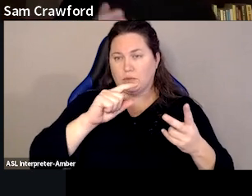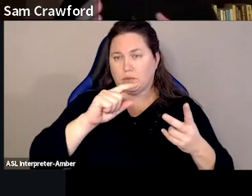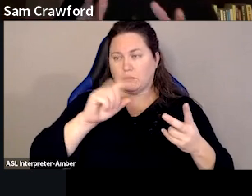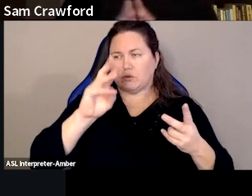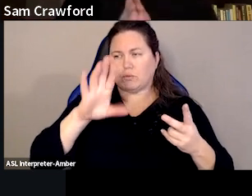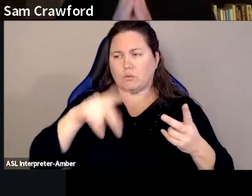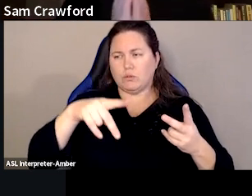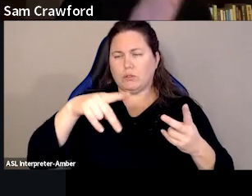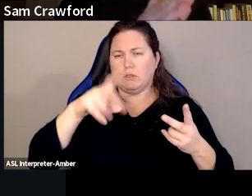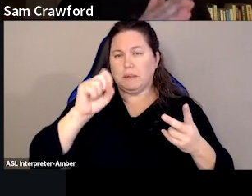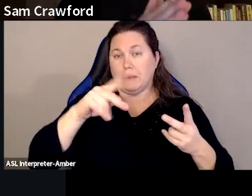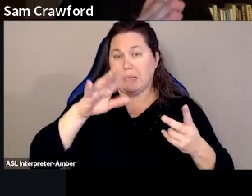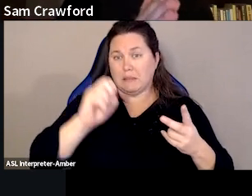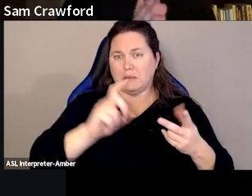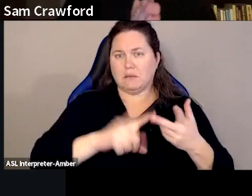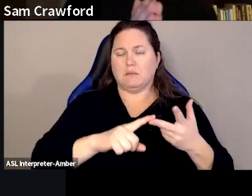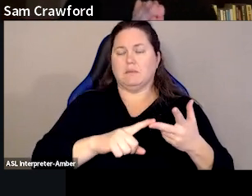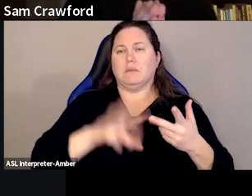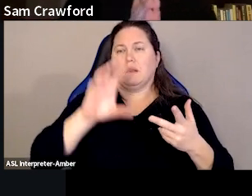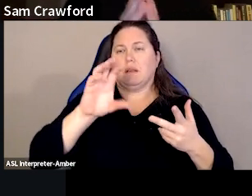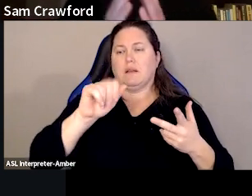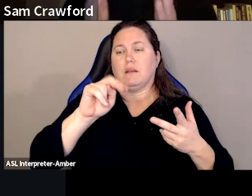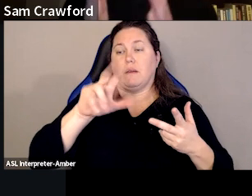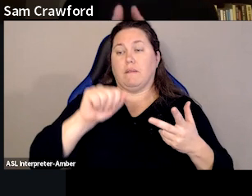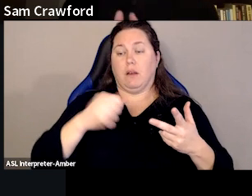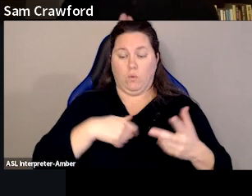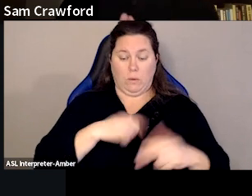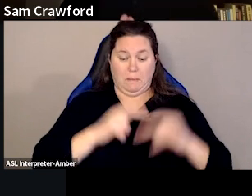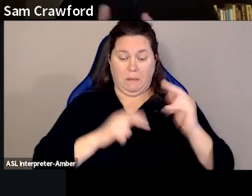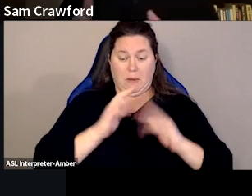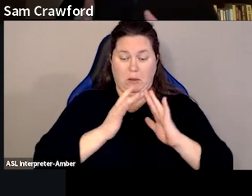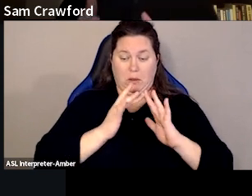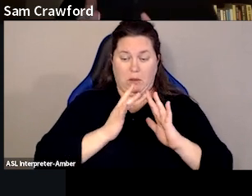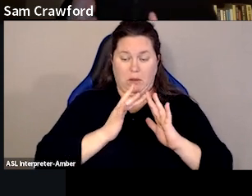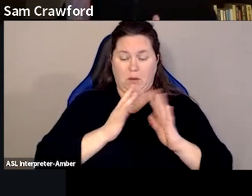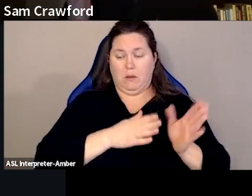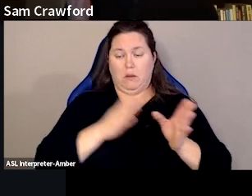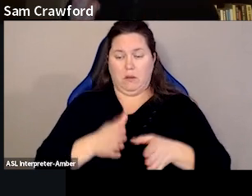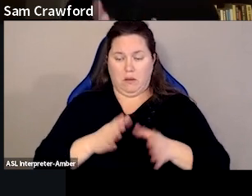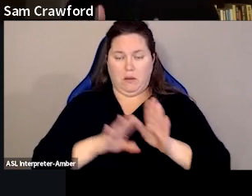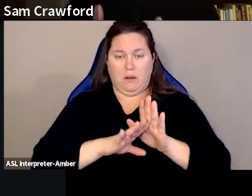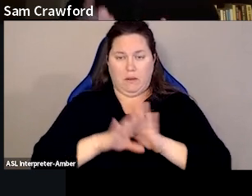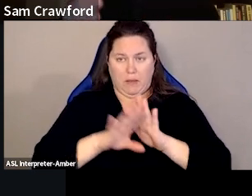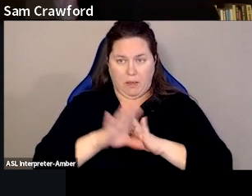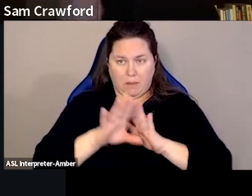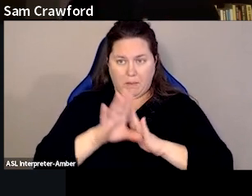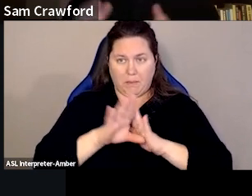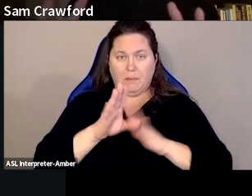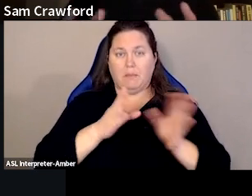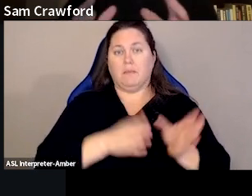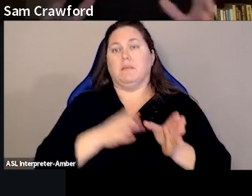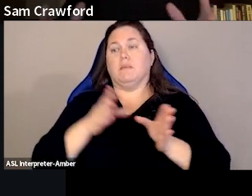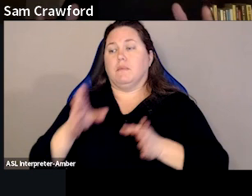now. They allow us to build an online presence. They then allow us to develop assets, and then they allow us to